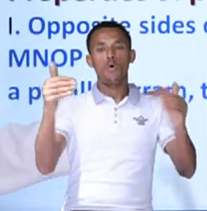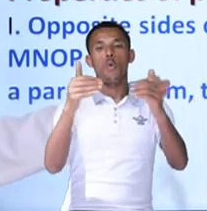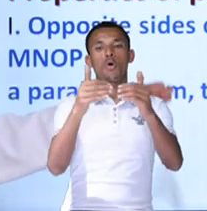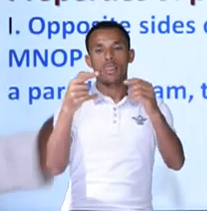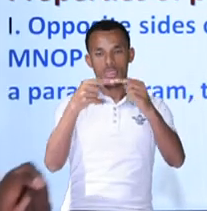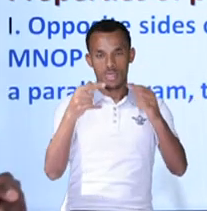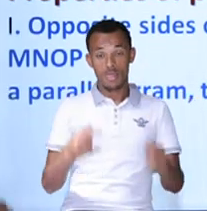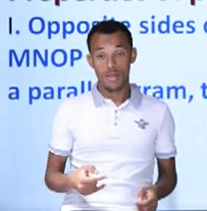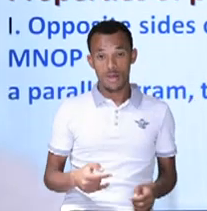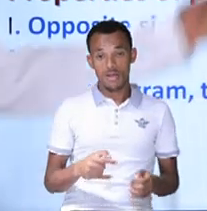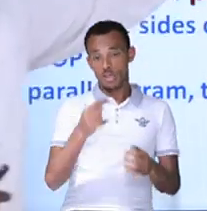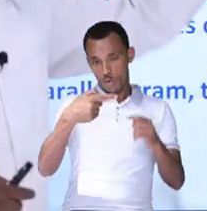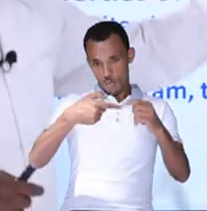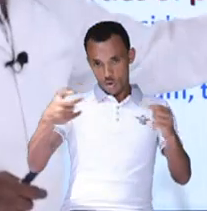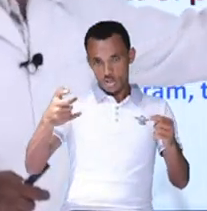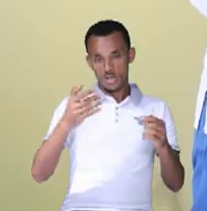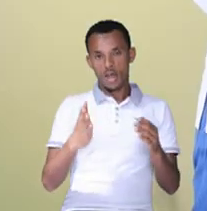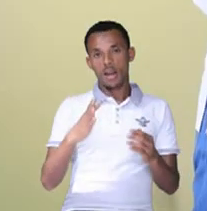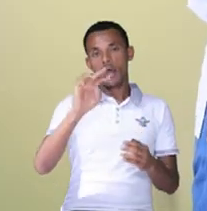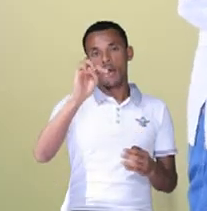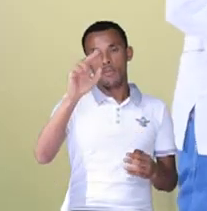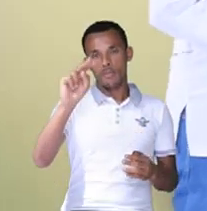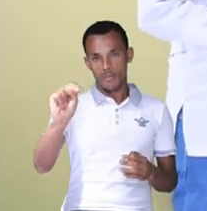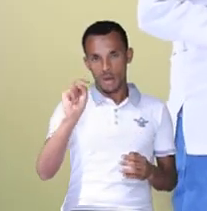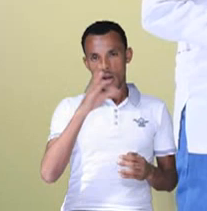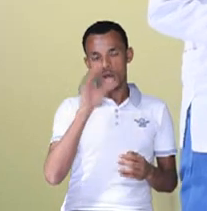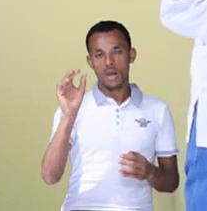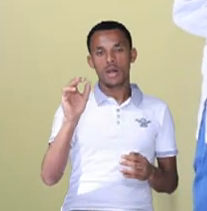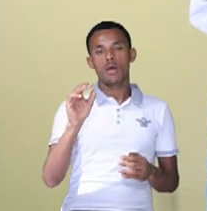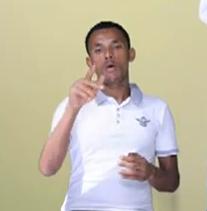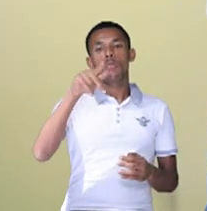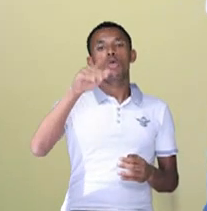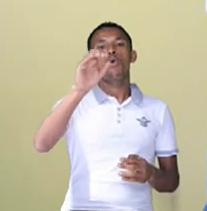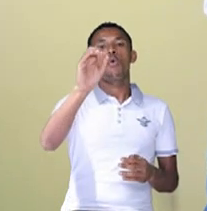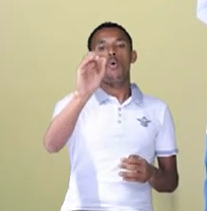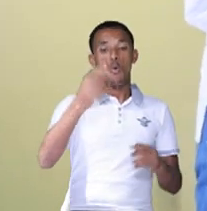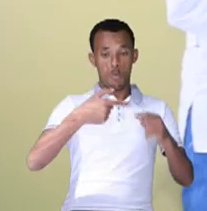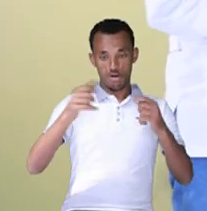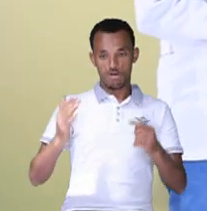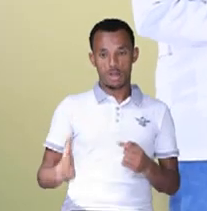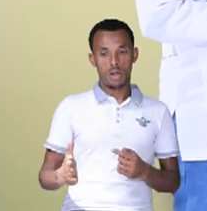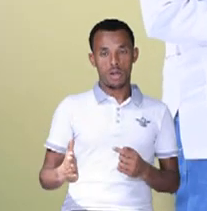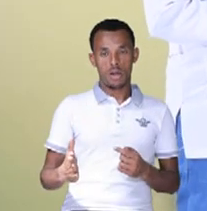congruent. The opposite side, MN and PO, opposite side,